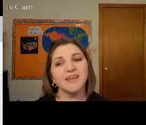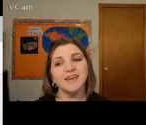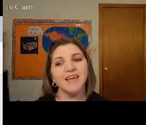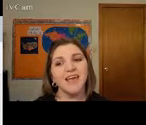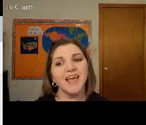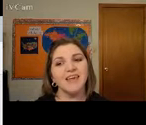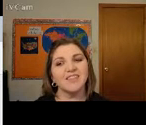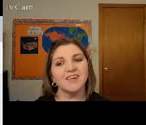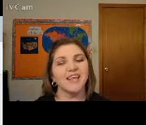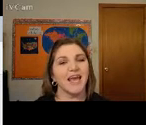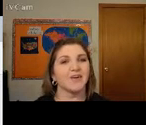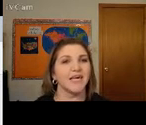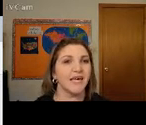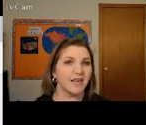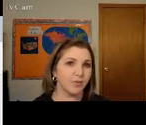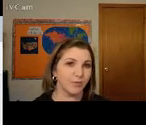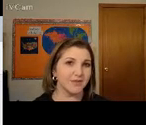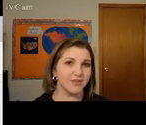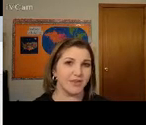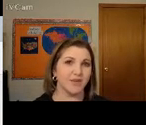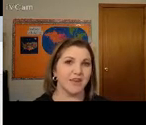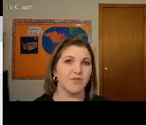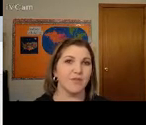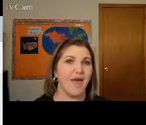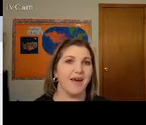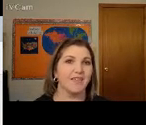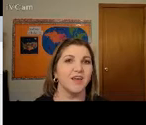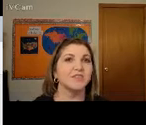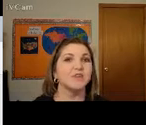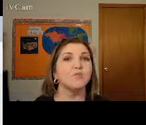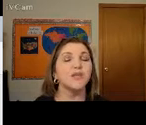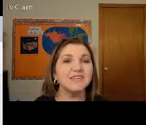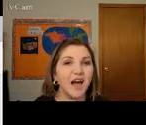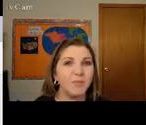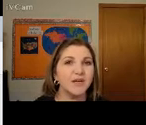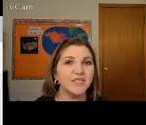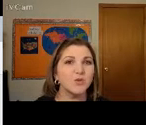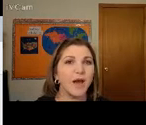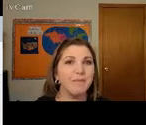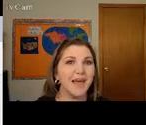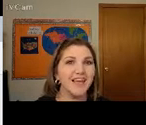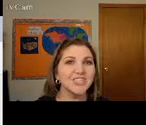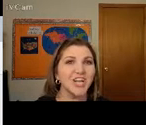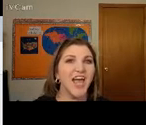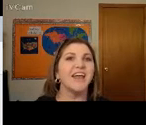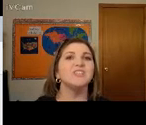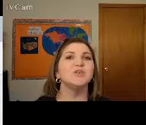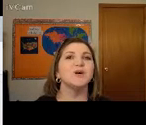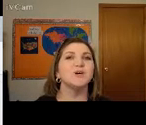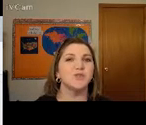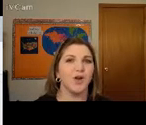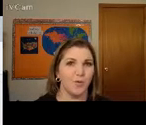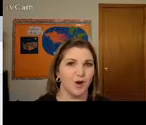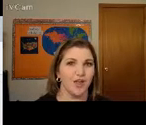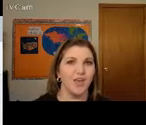gym kit and there is an area and perimeter gym kit for math. So please hop on to the webpage and do